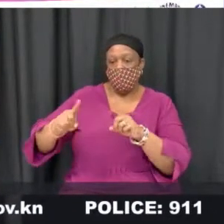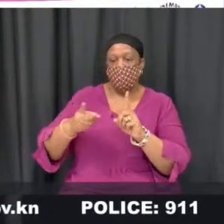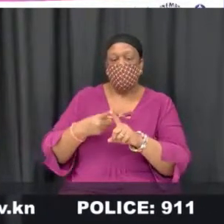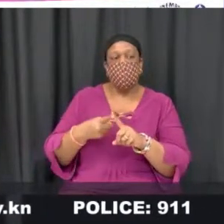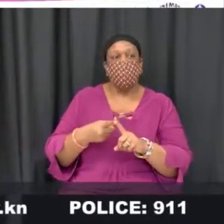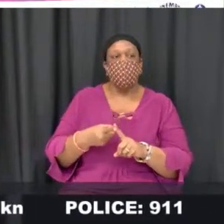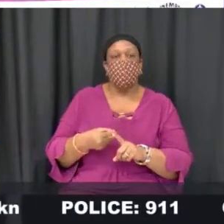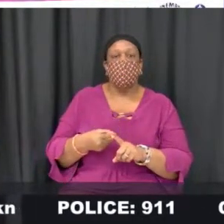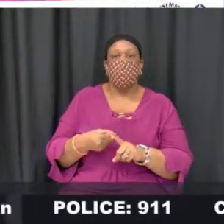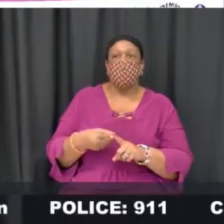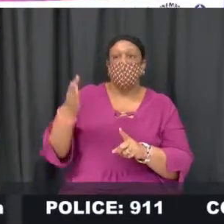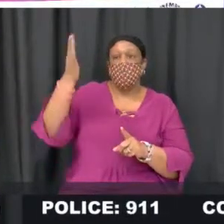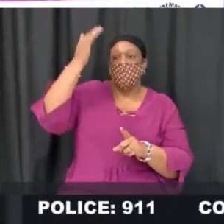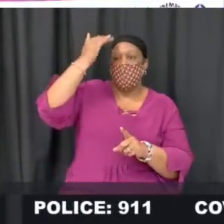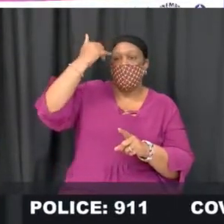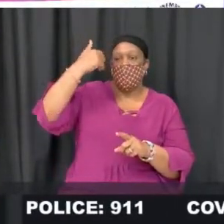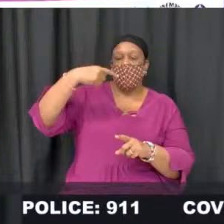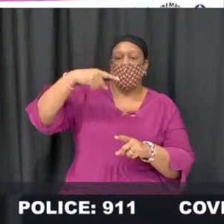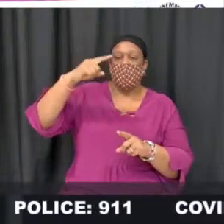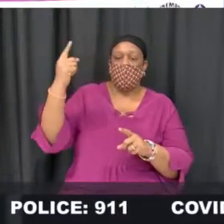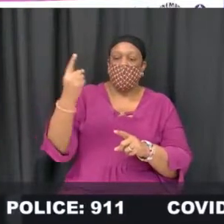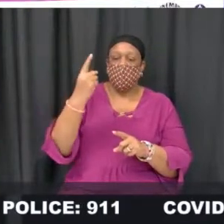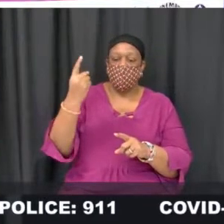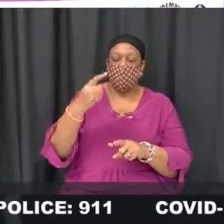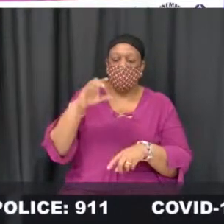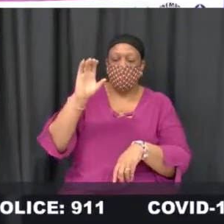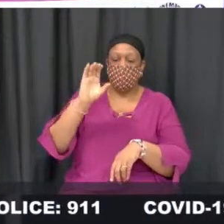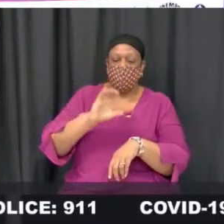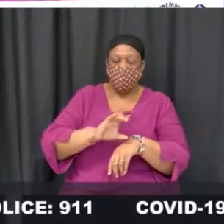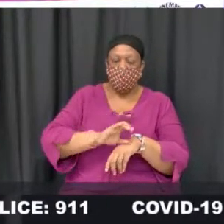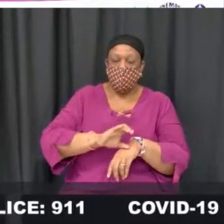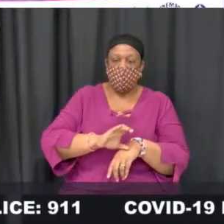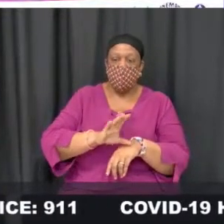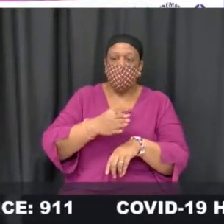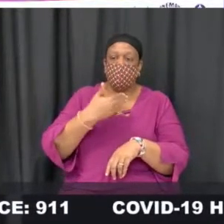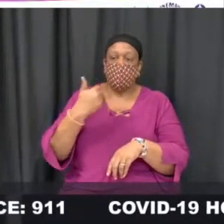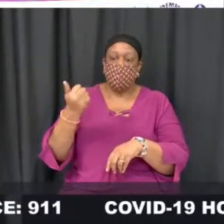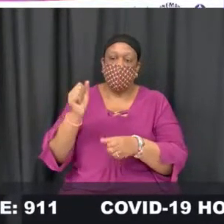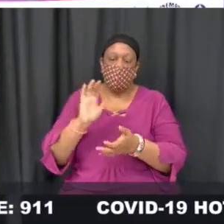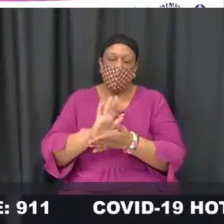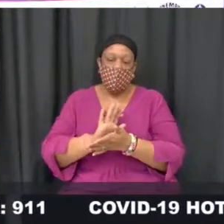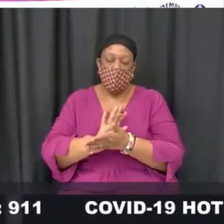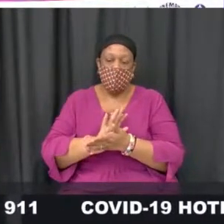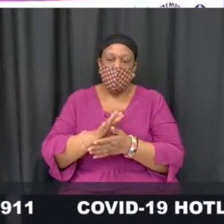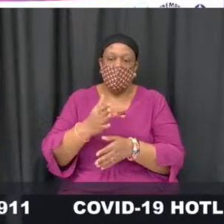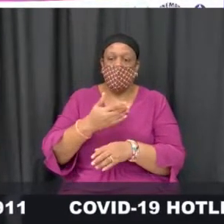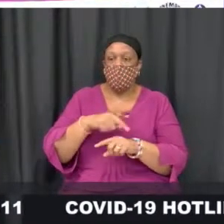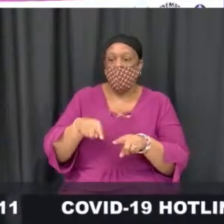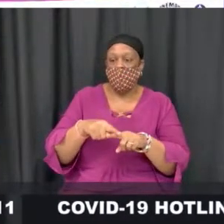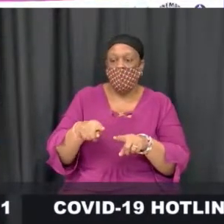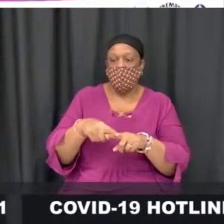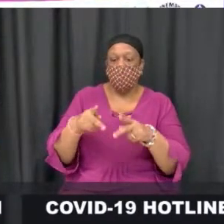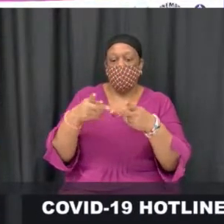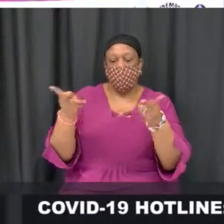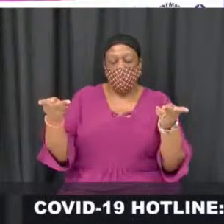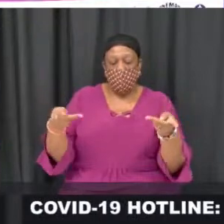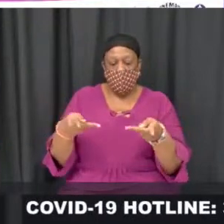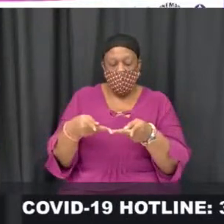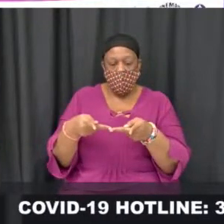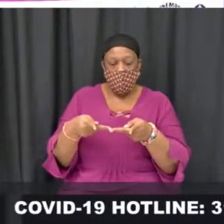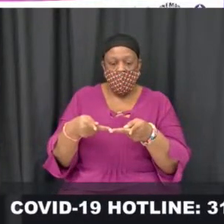attendees. So why does entertainment and sports have to operate on these